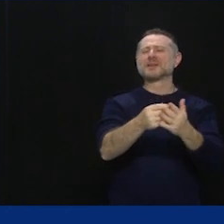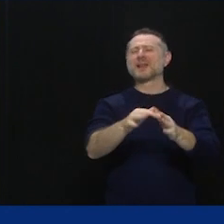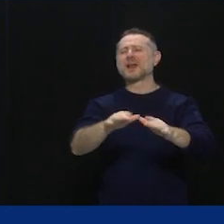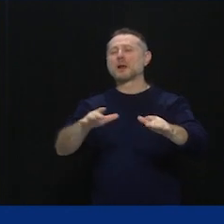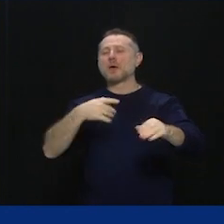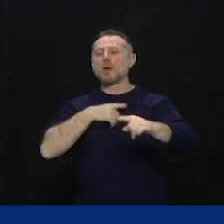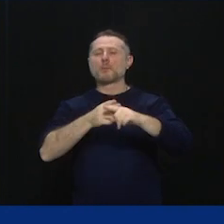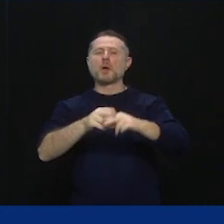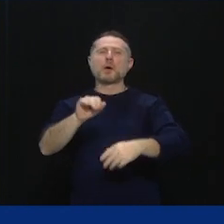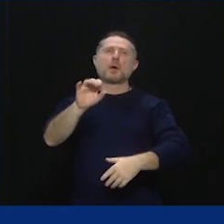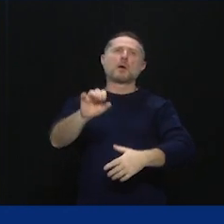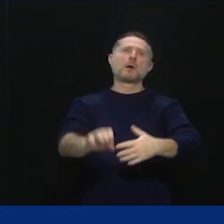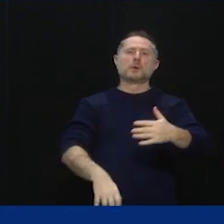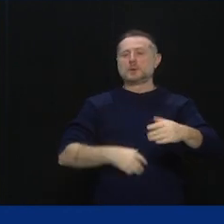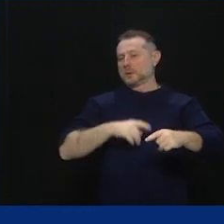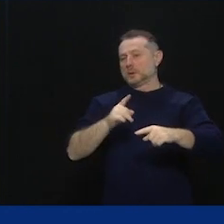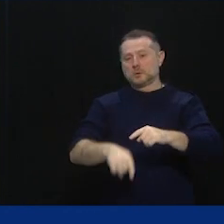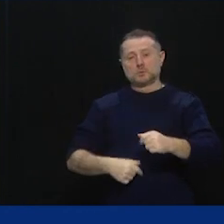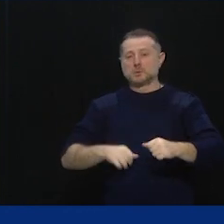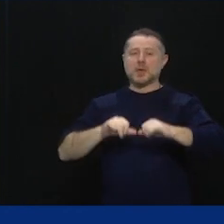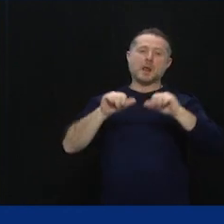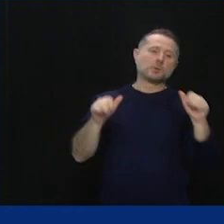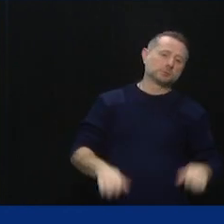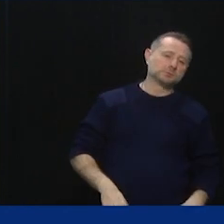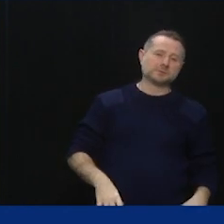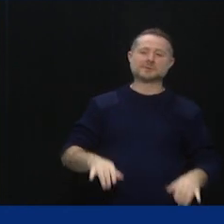Bolton Architects, VHB Engineering,